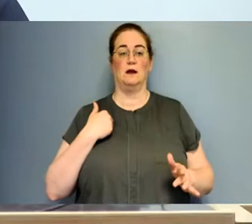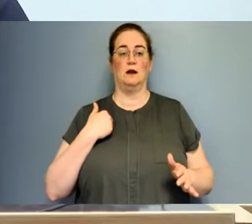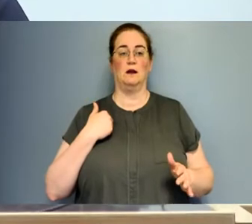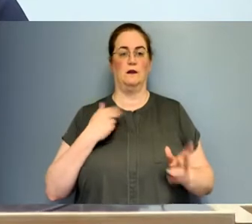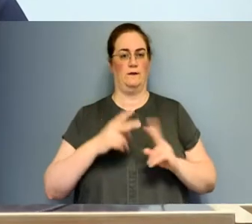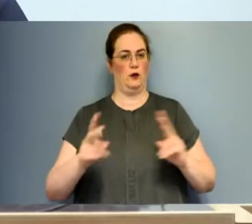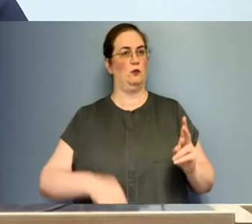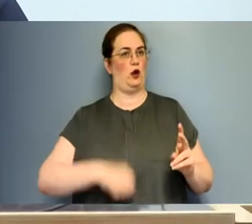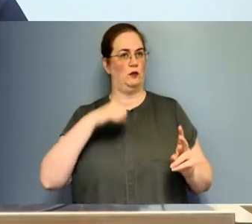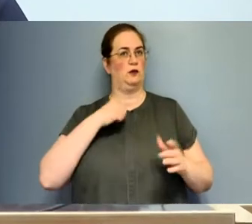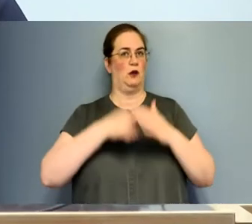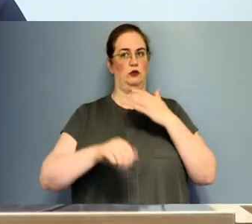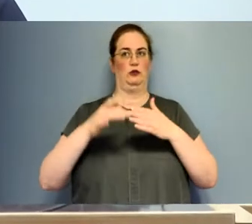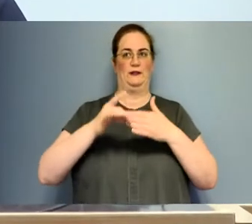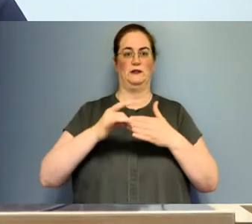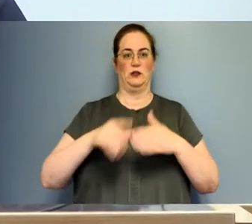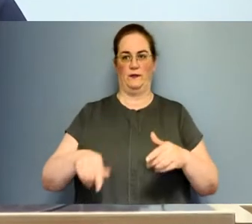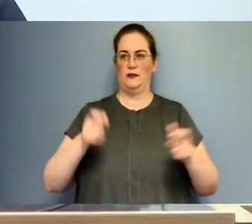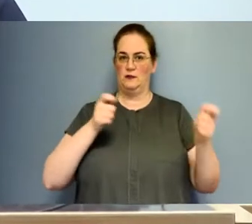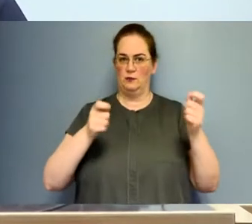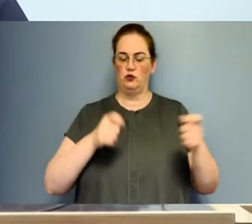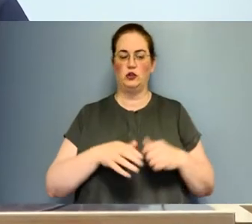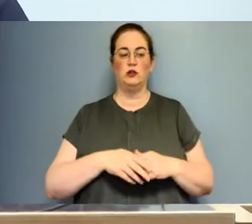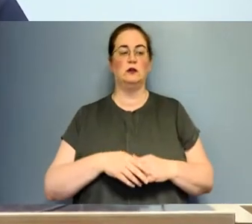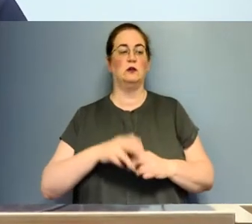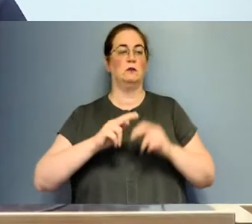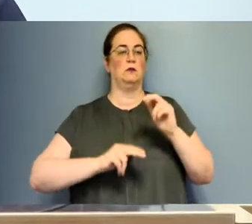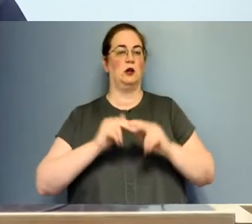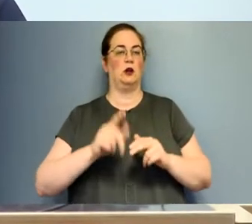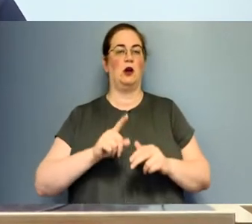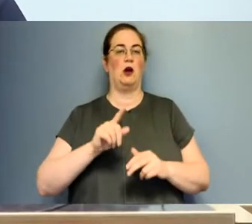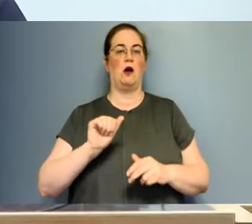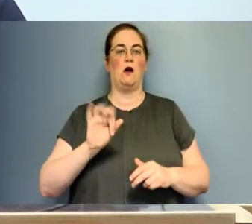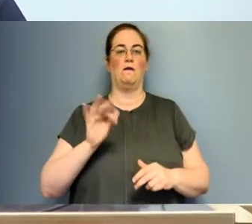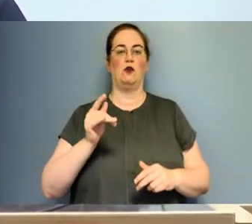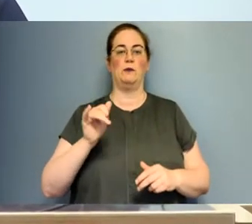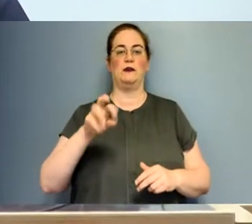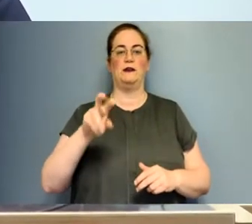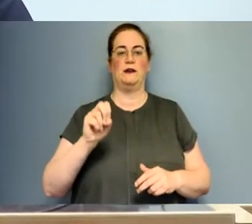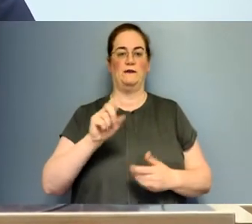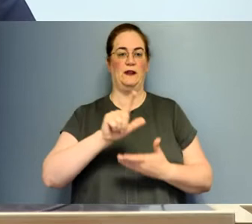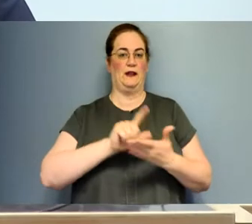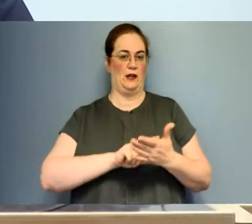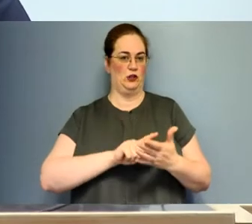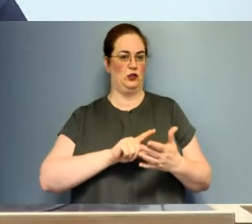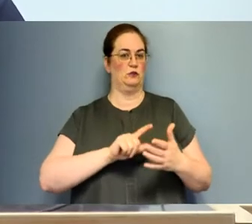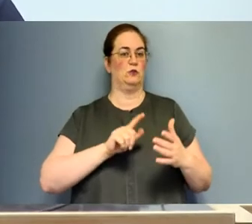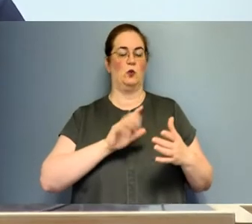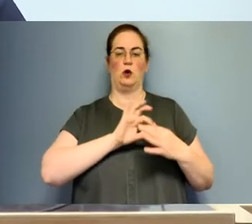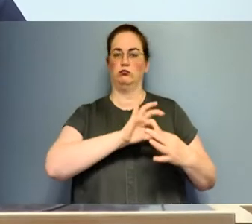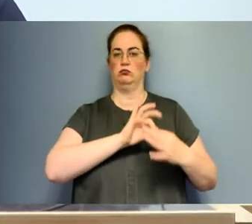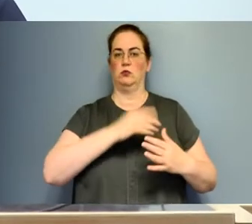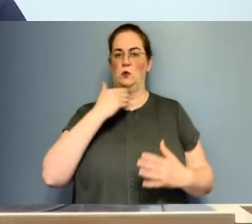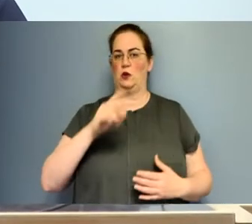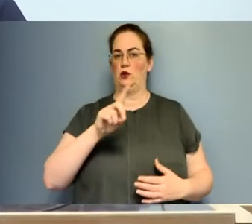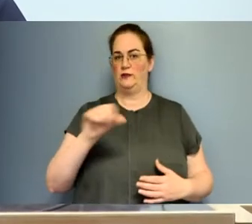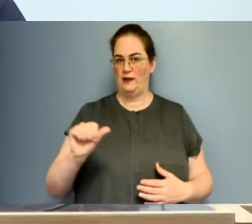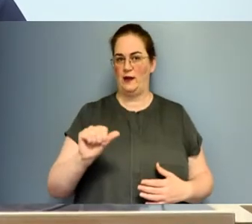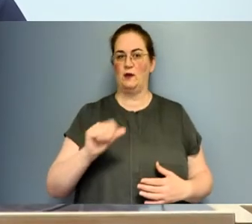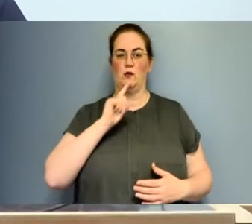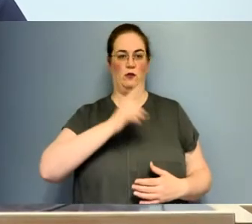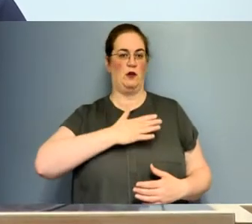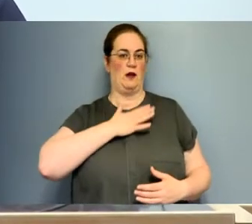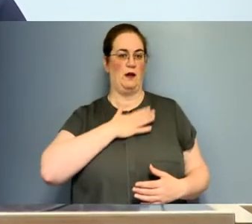very proudly under the leadership of this administration, built an affirmative litigation program. We've actually worked really well with our district attorney, who we're really